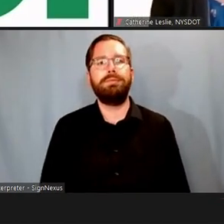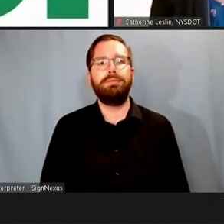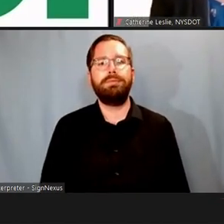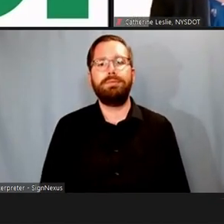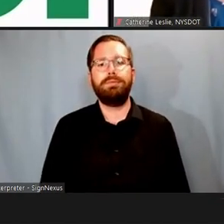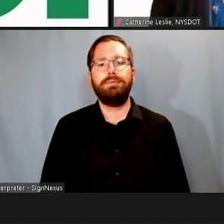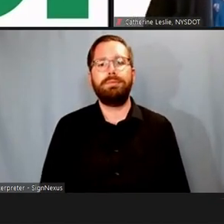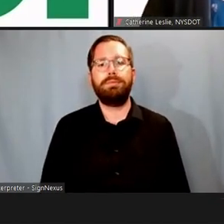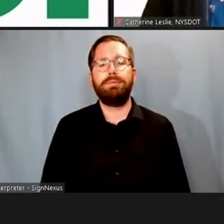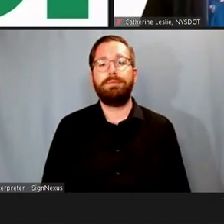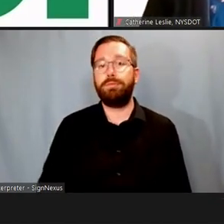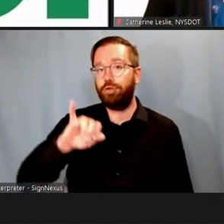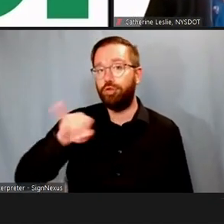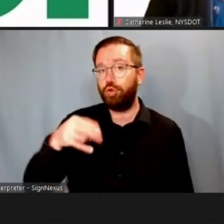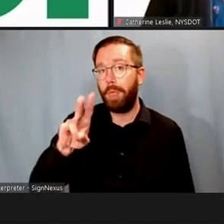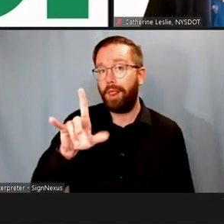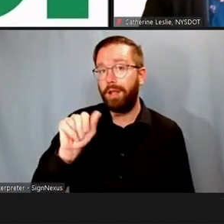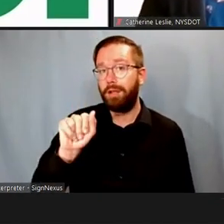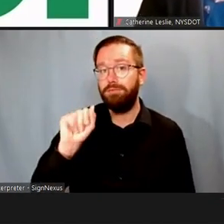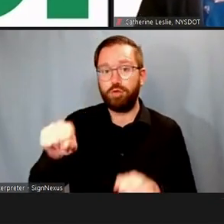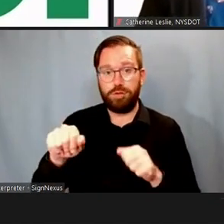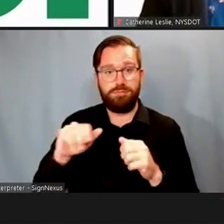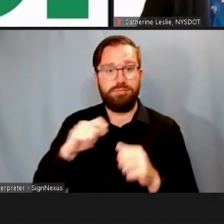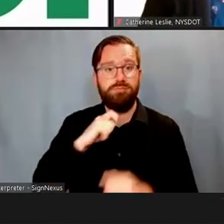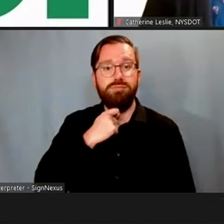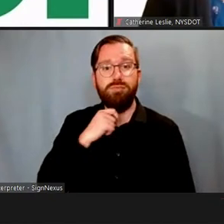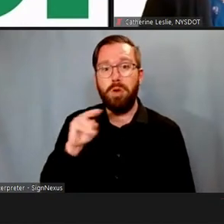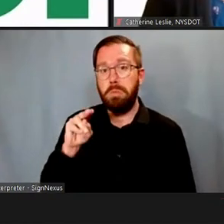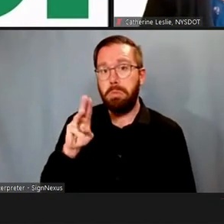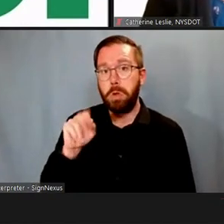juliet you may unmute yourself and begin your remarks